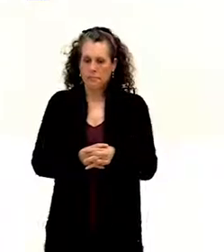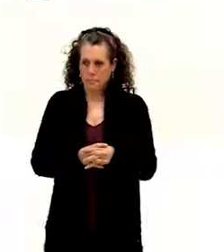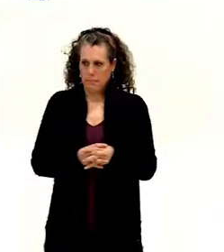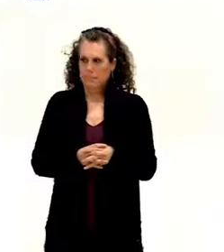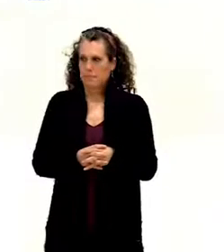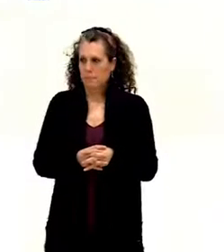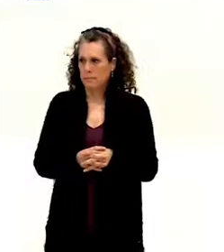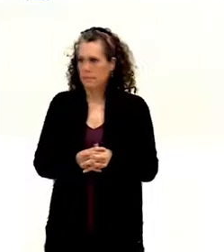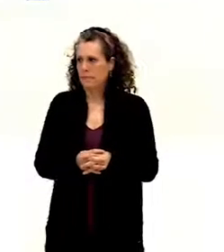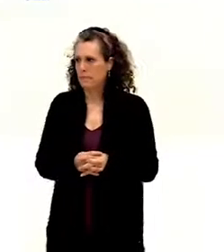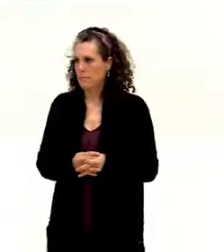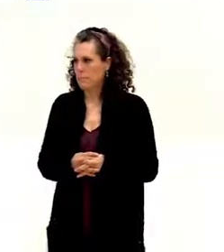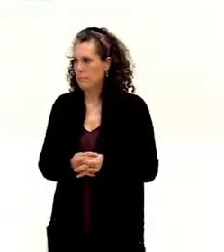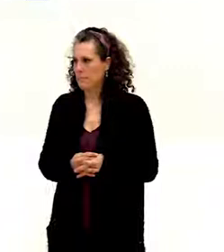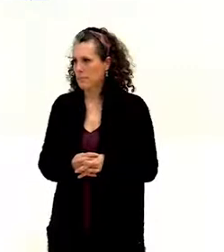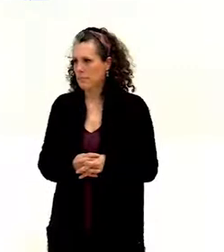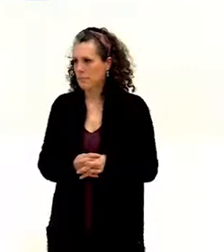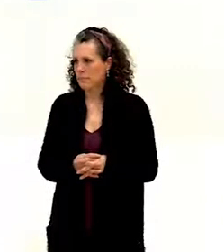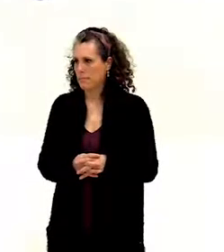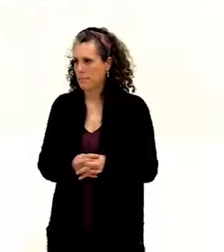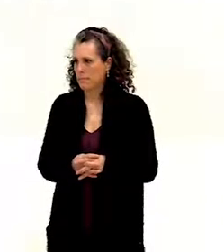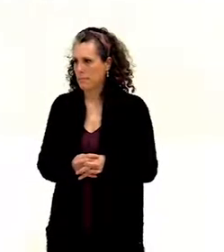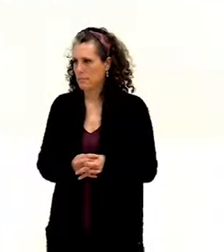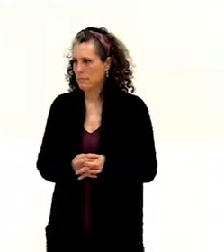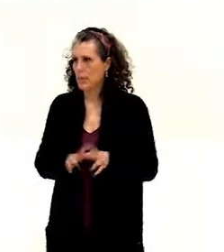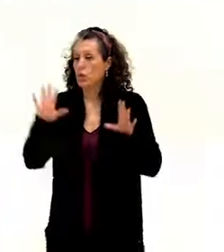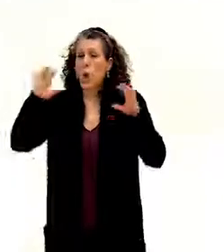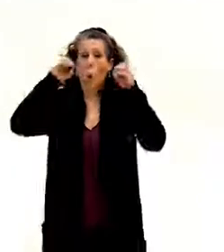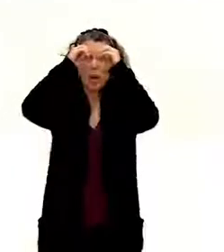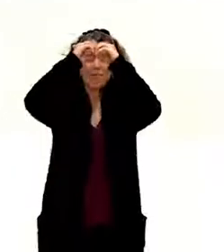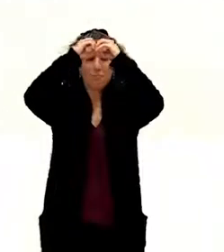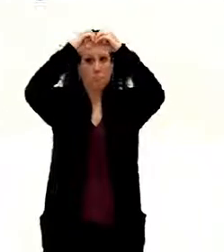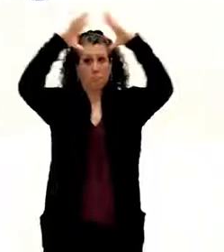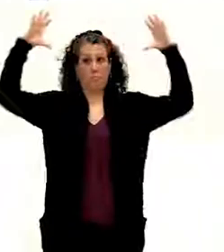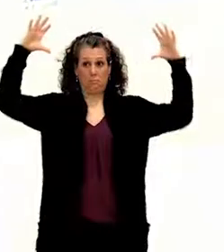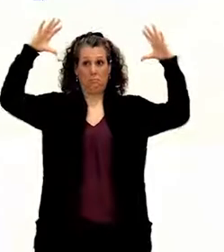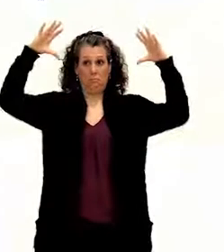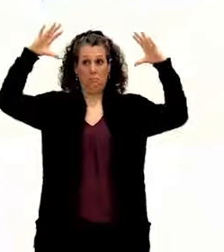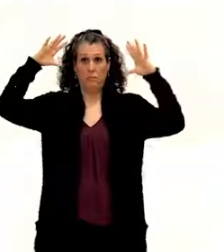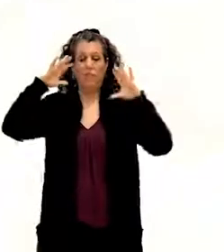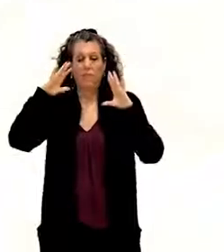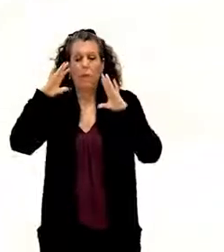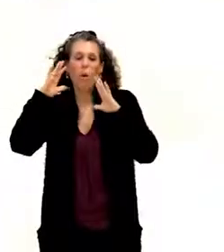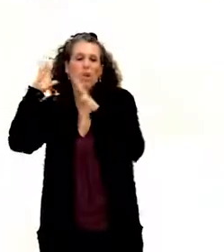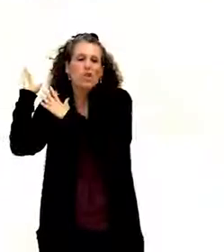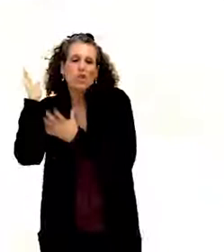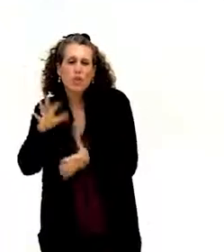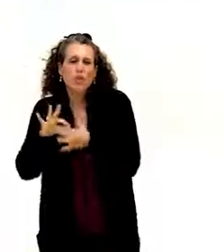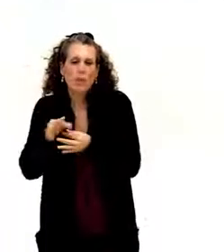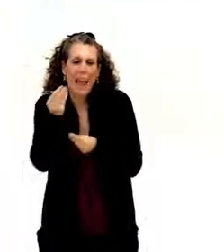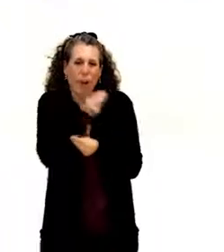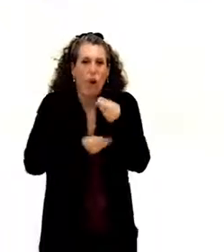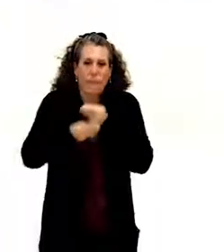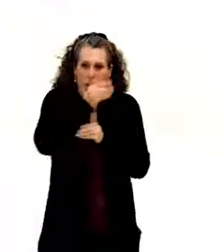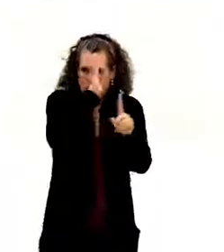a conclusion, for the conceptual premises of services of general economic interest, I'd like you to